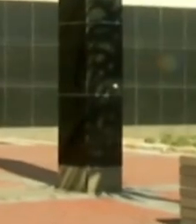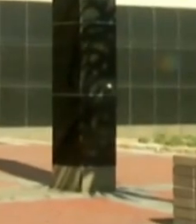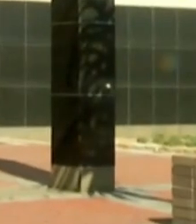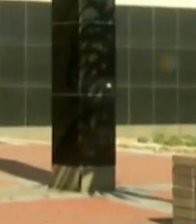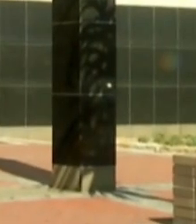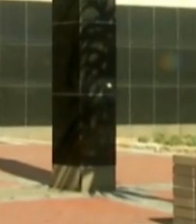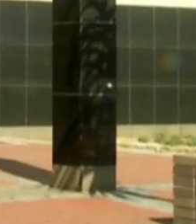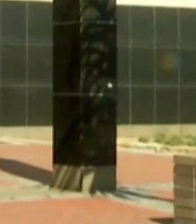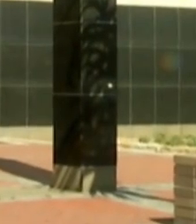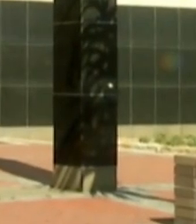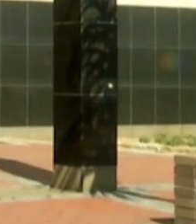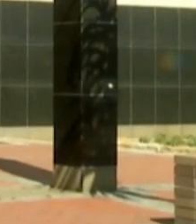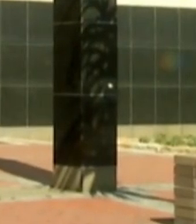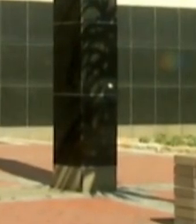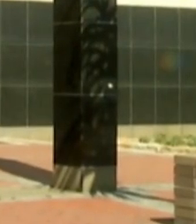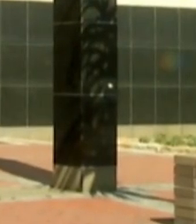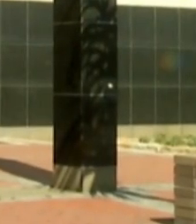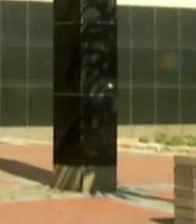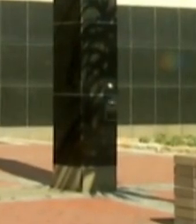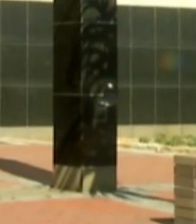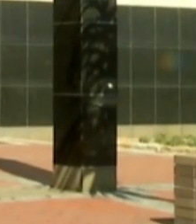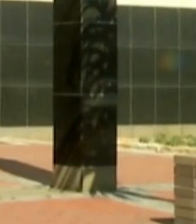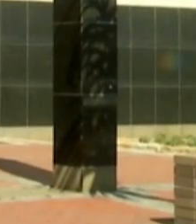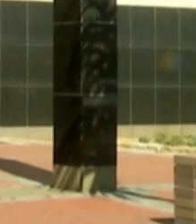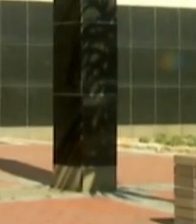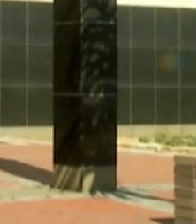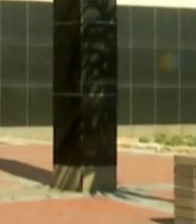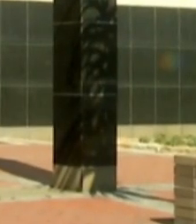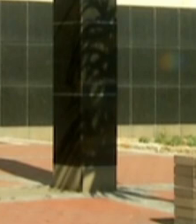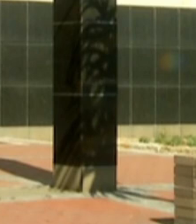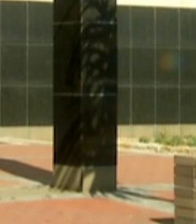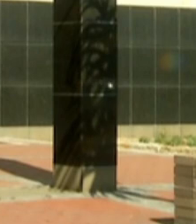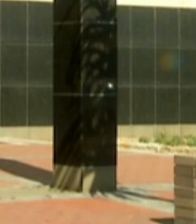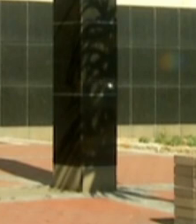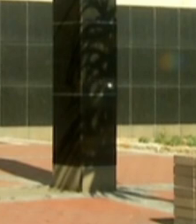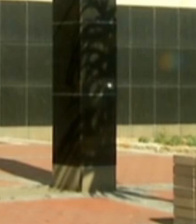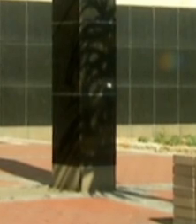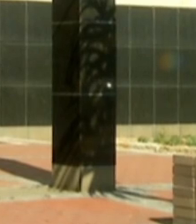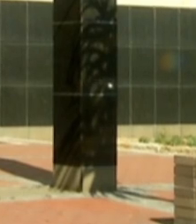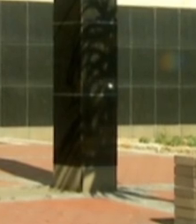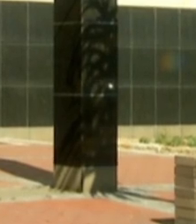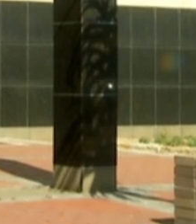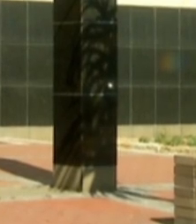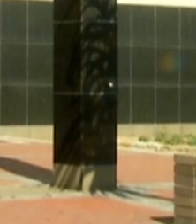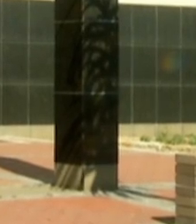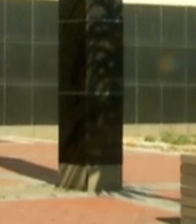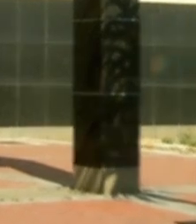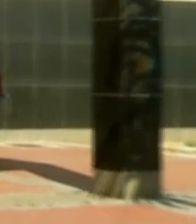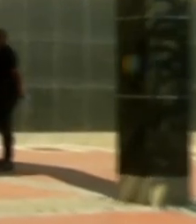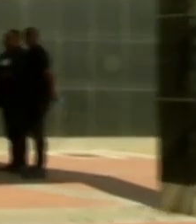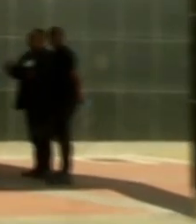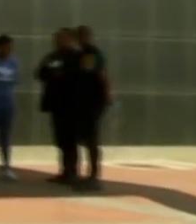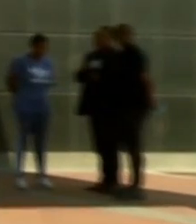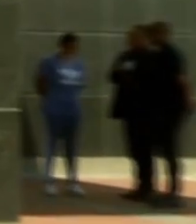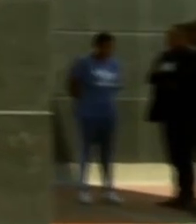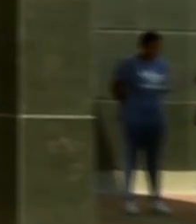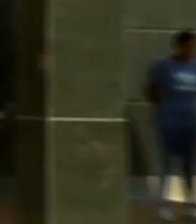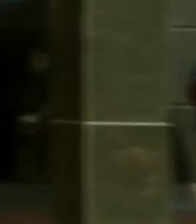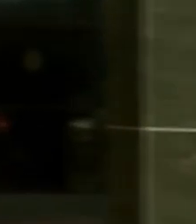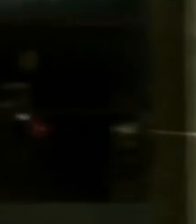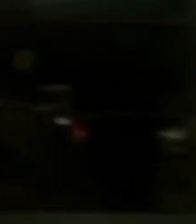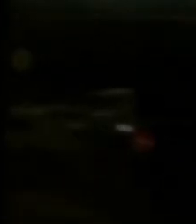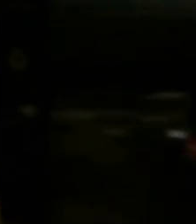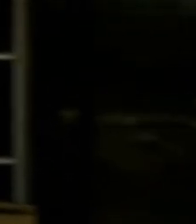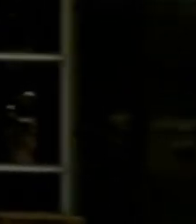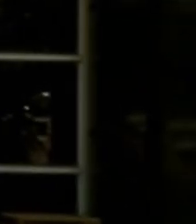back inside court, Desiree. But we'll bring you the latest with regards to what that application entails, whether the